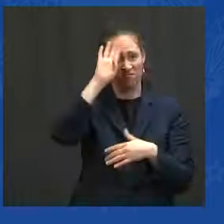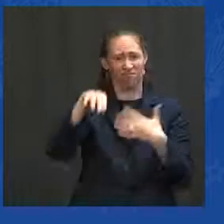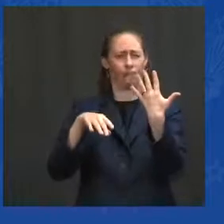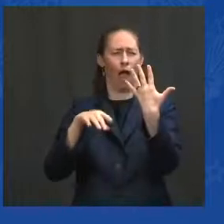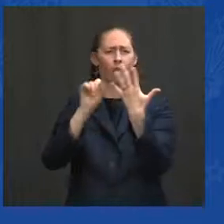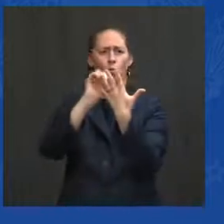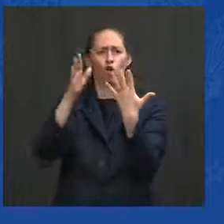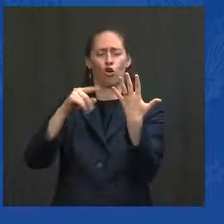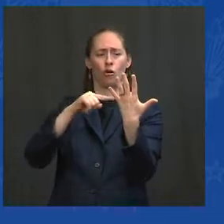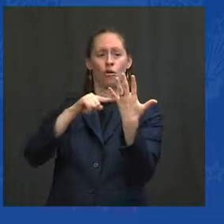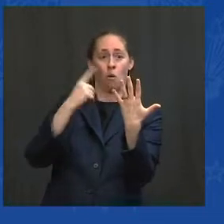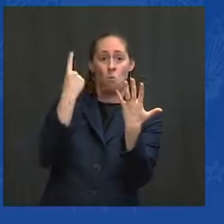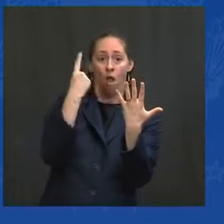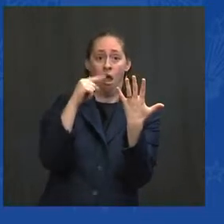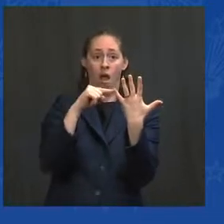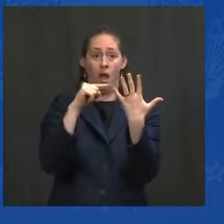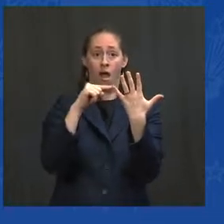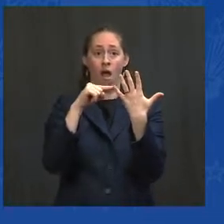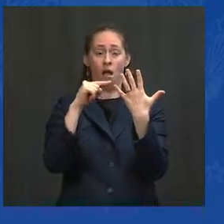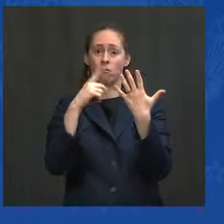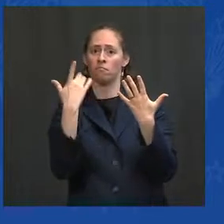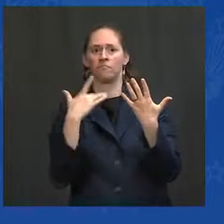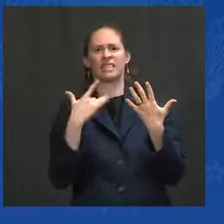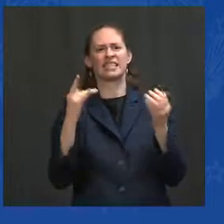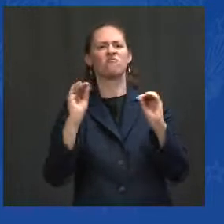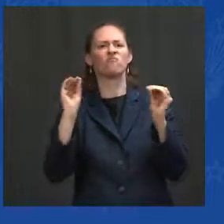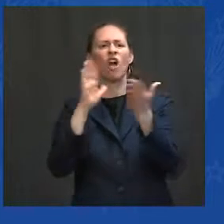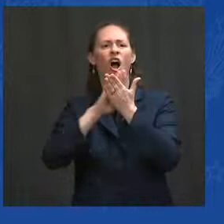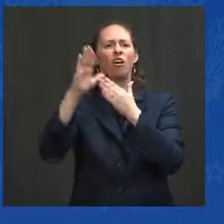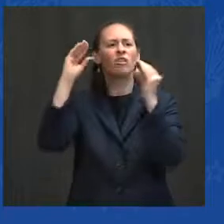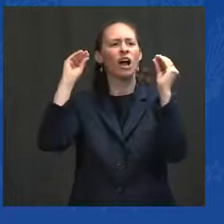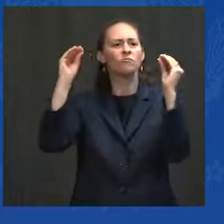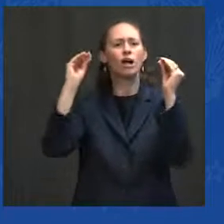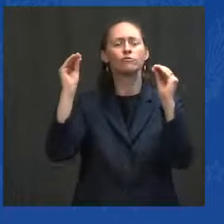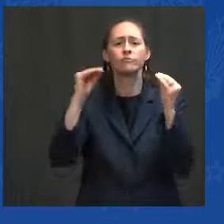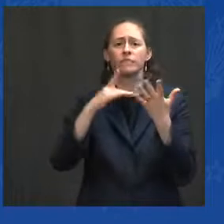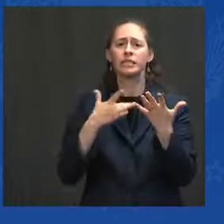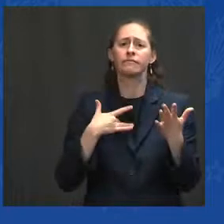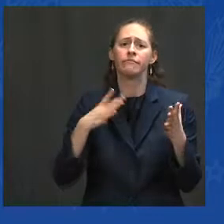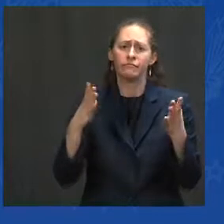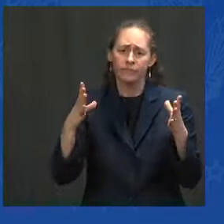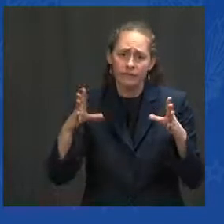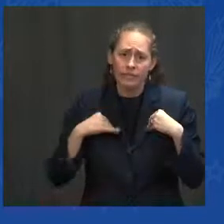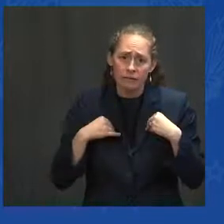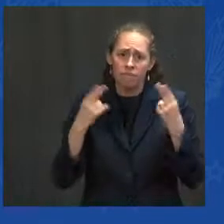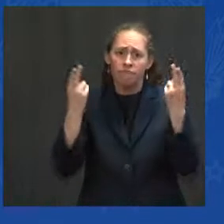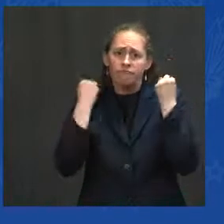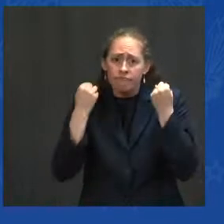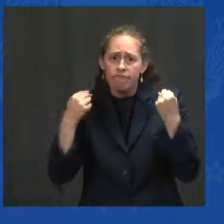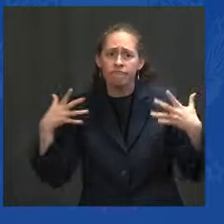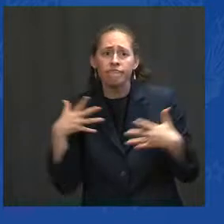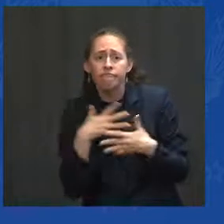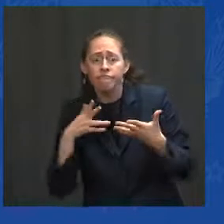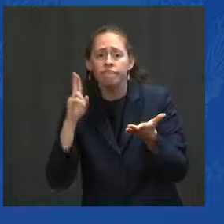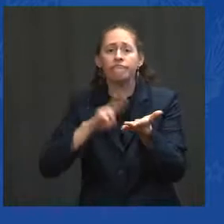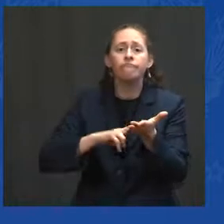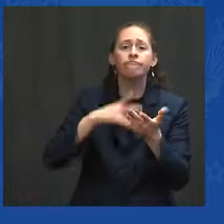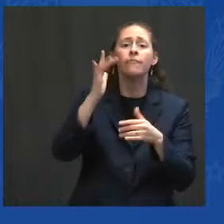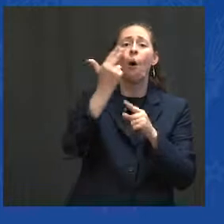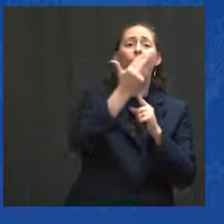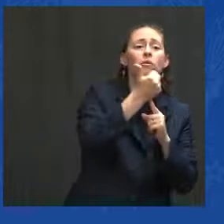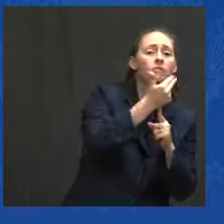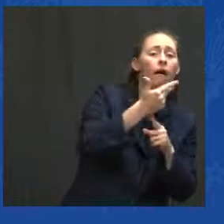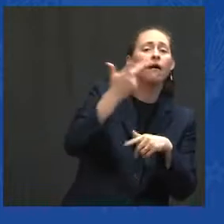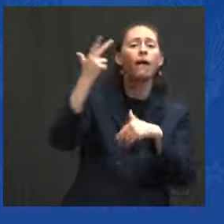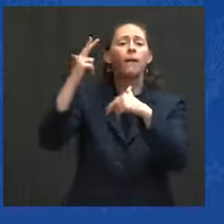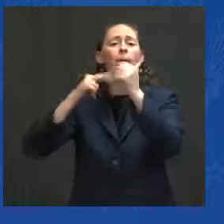to non-compete agreements. They're construction workers, hotel workers, disproportionately women